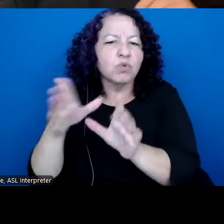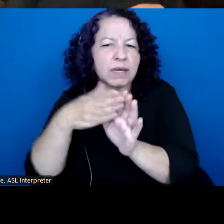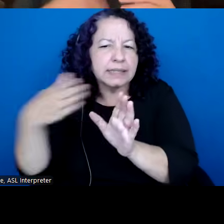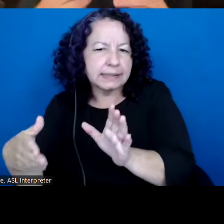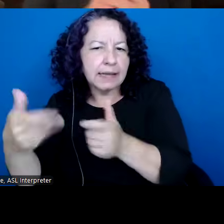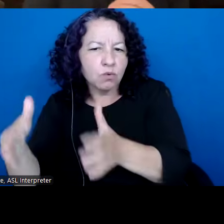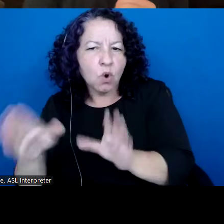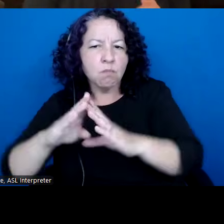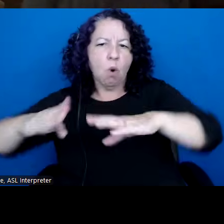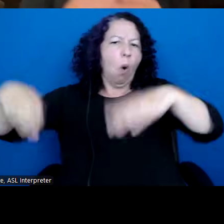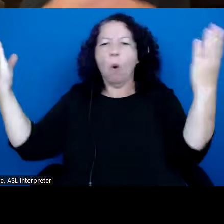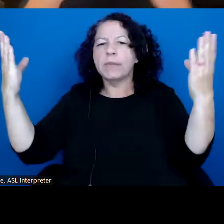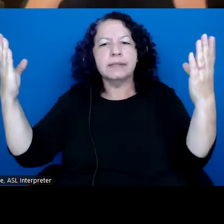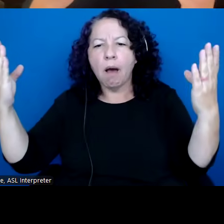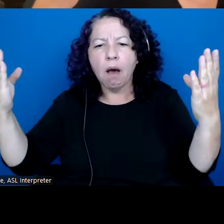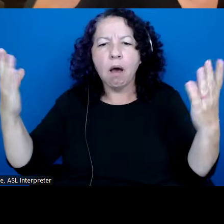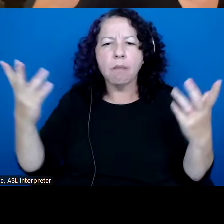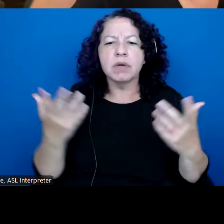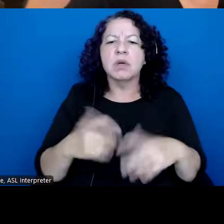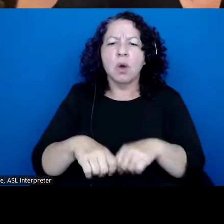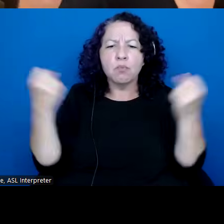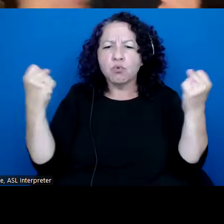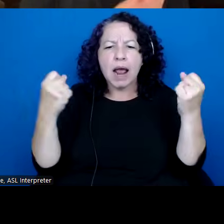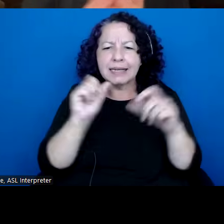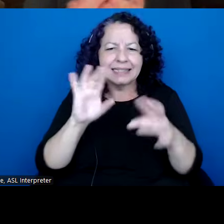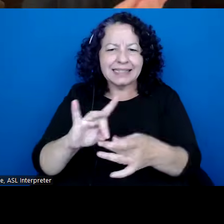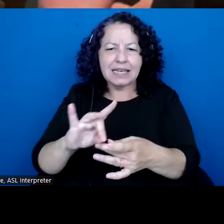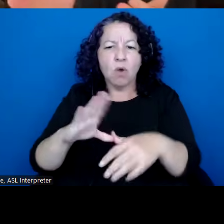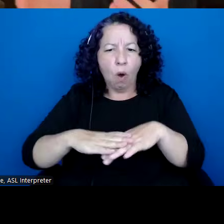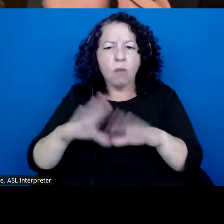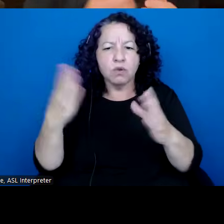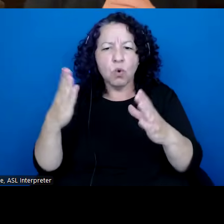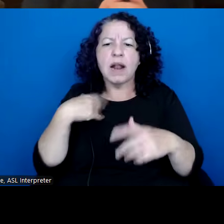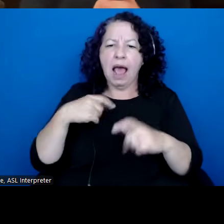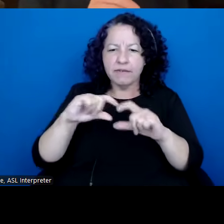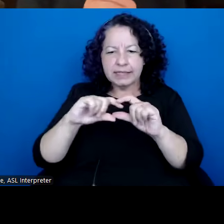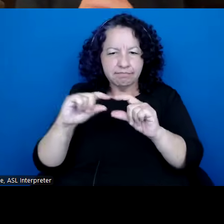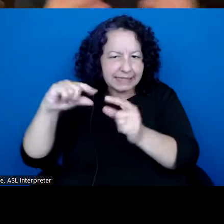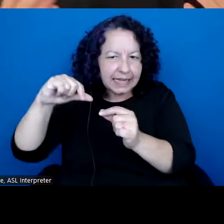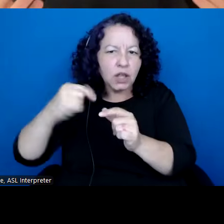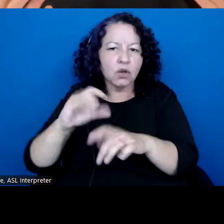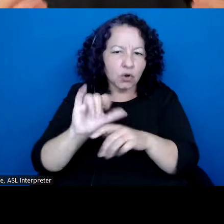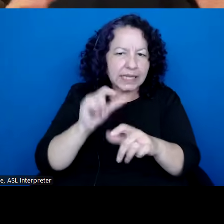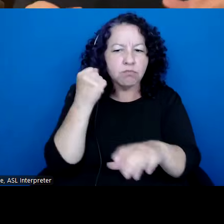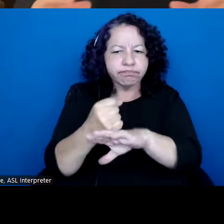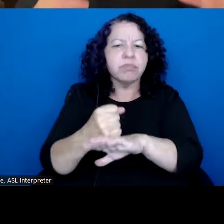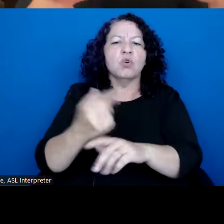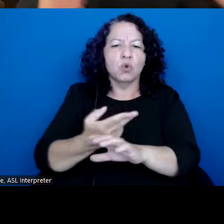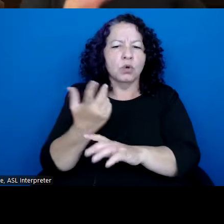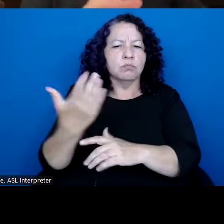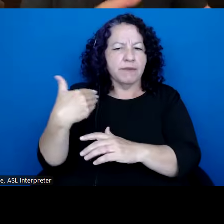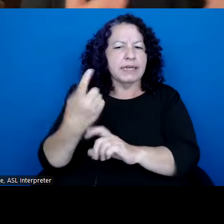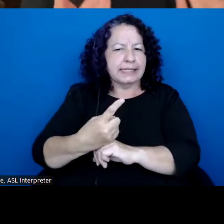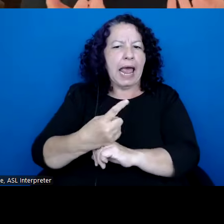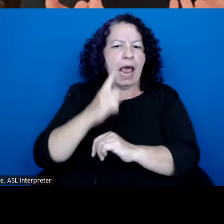opens it up, breaks the seal on the door that he had sealed with a cylinder seal the previous day. He goes in,